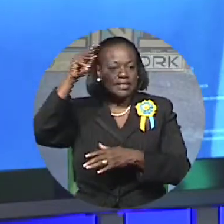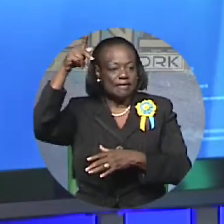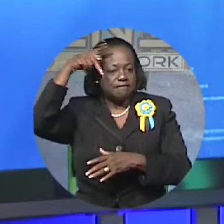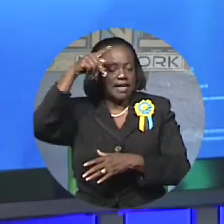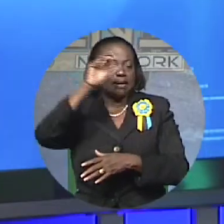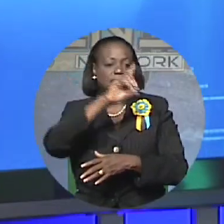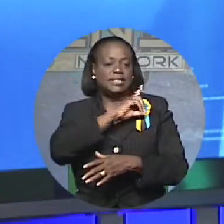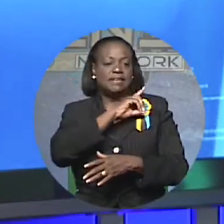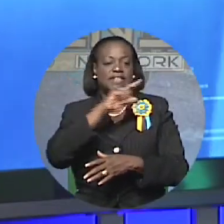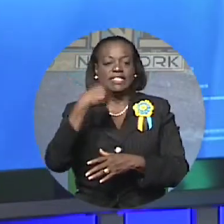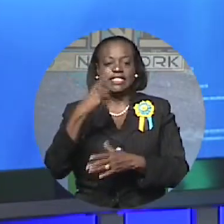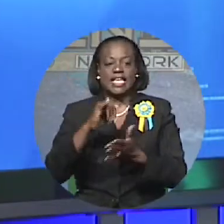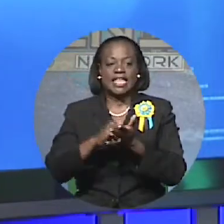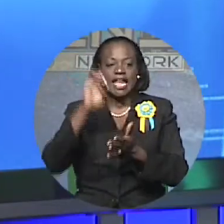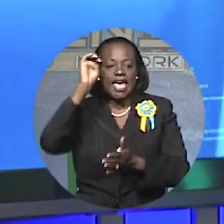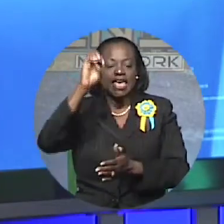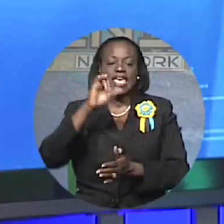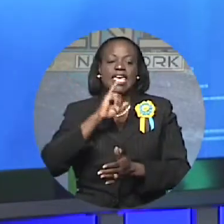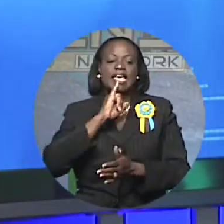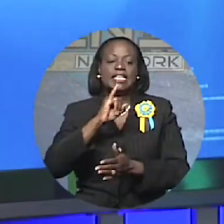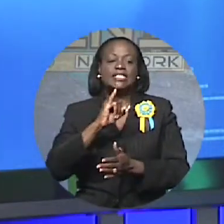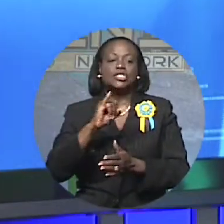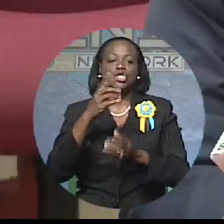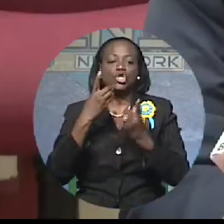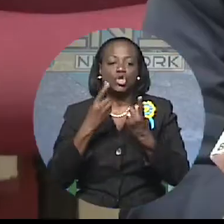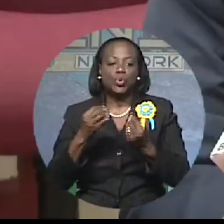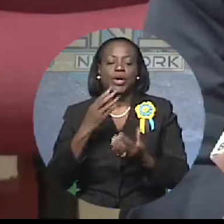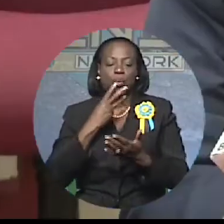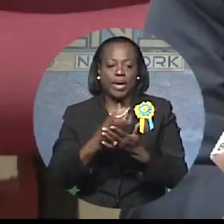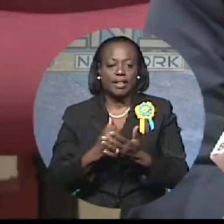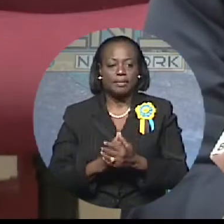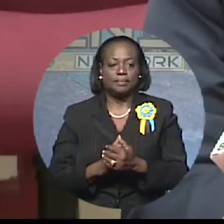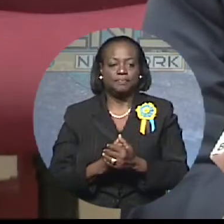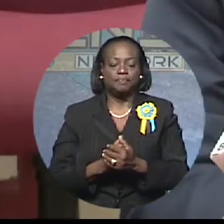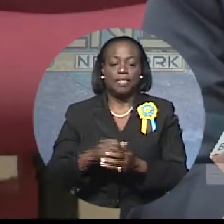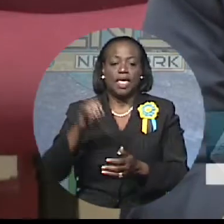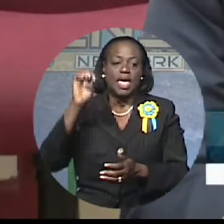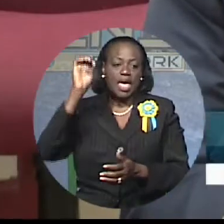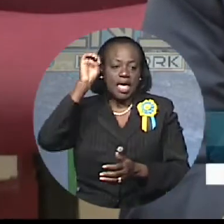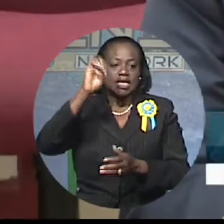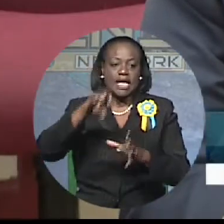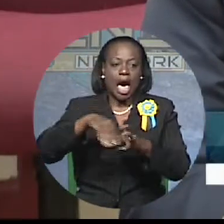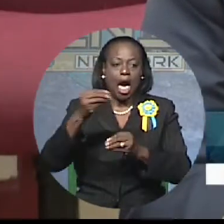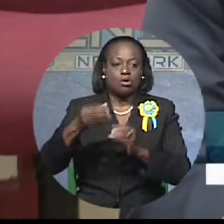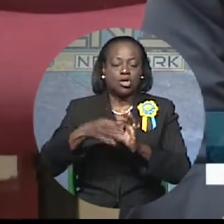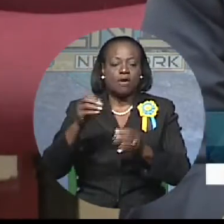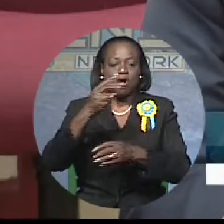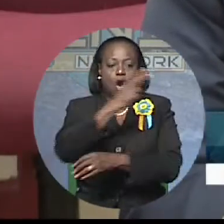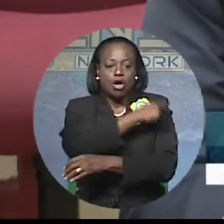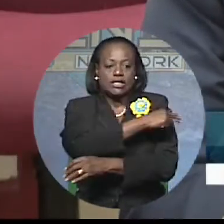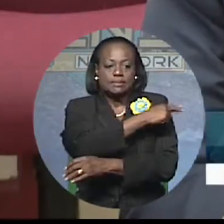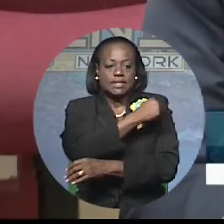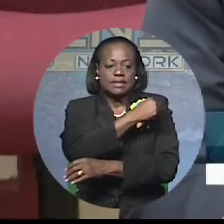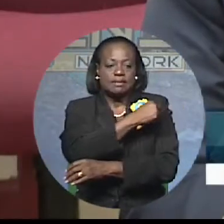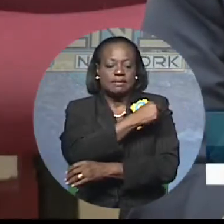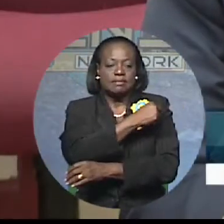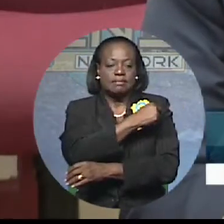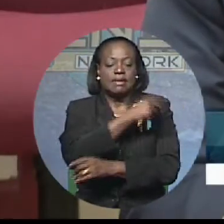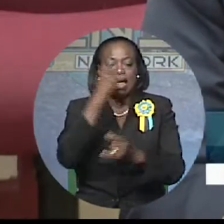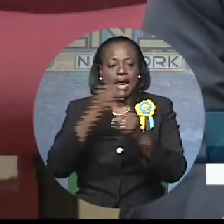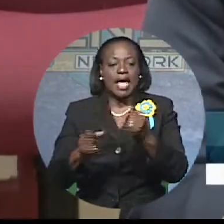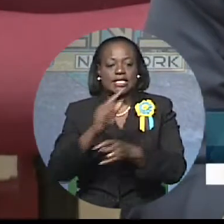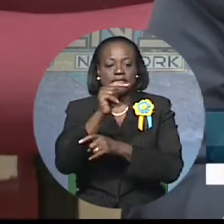yesterday afternoon that he is recovering well. He was discharged from the hospital last